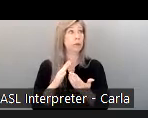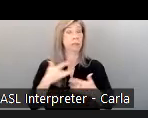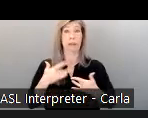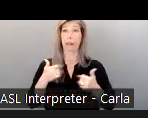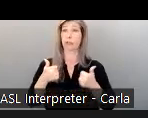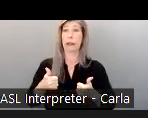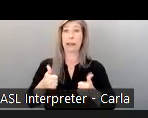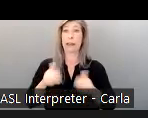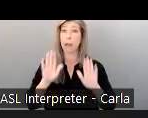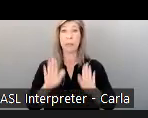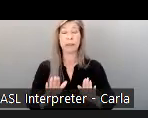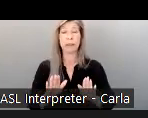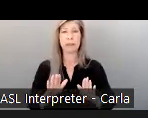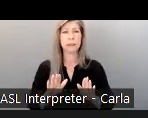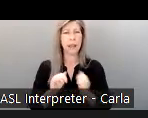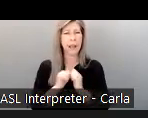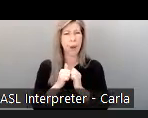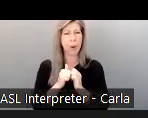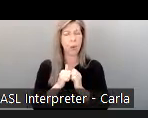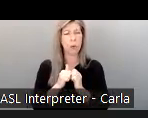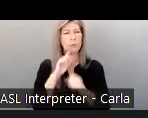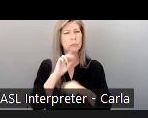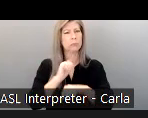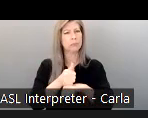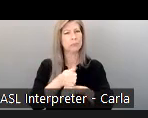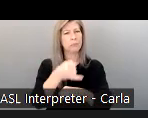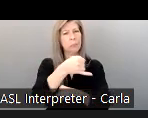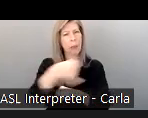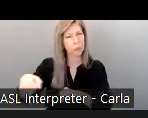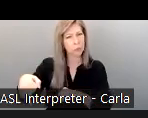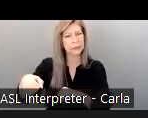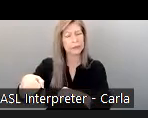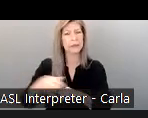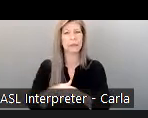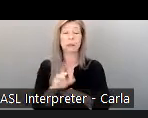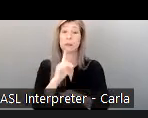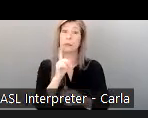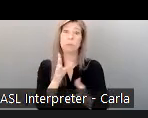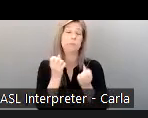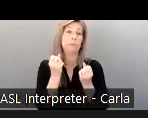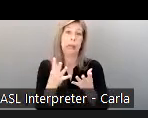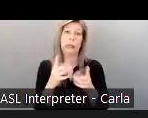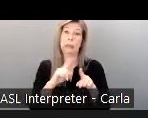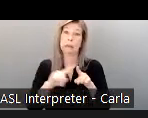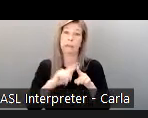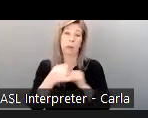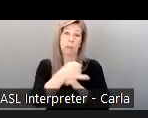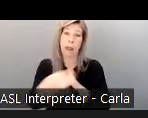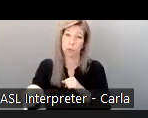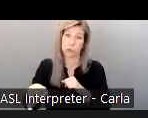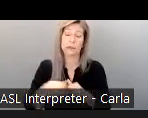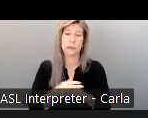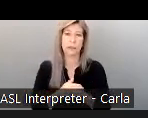And to me, there's so many different types of boundaries, many that we don't often talk about. And